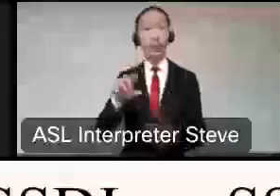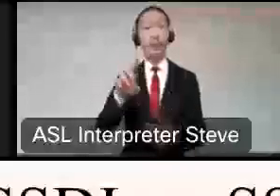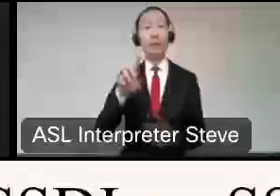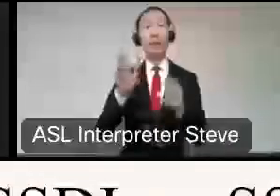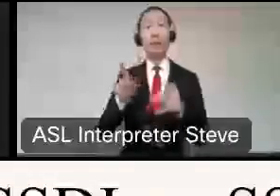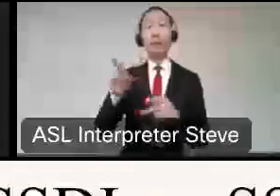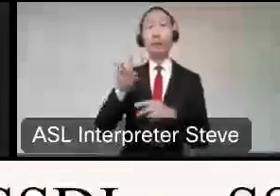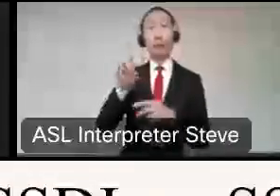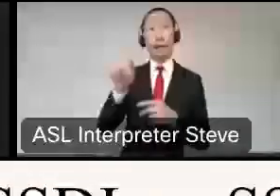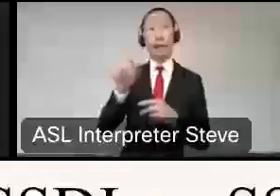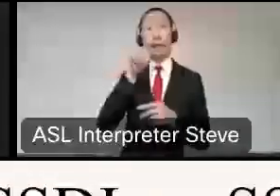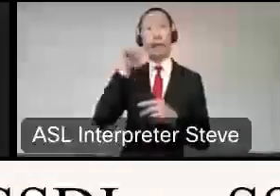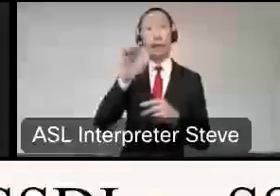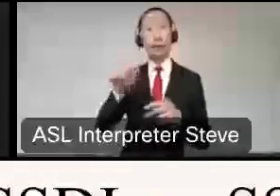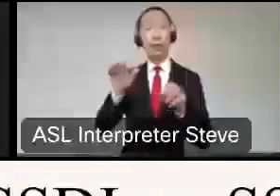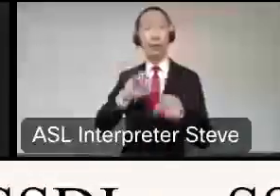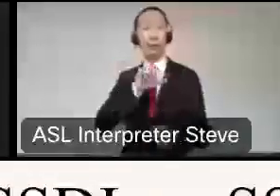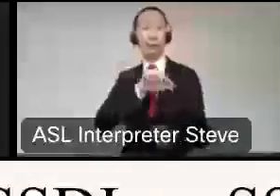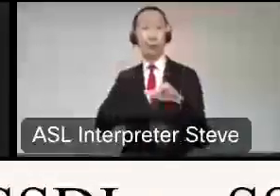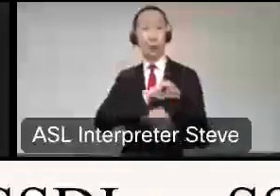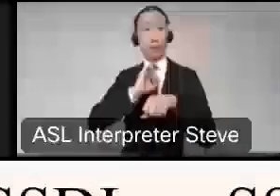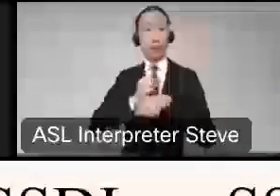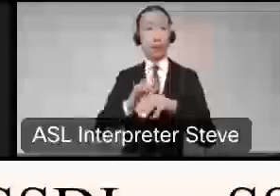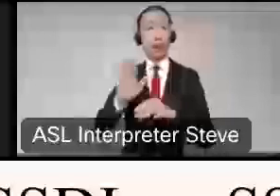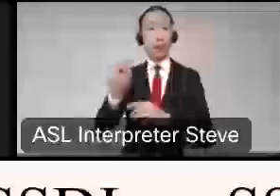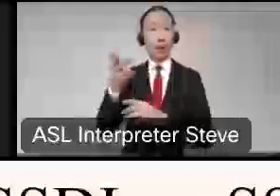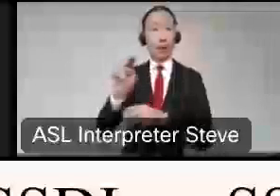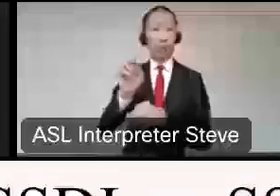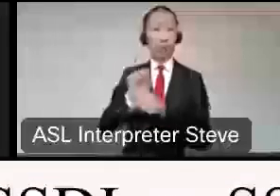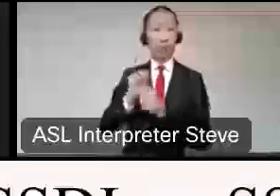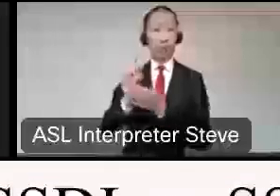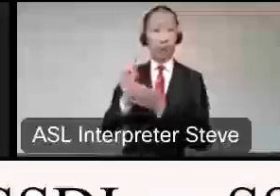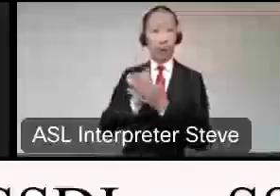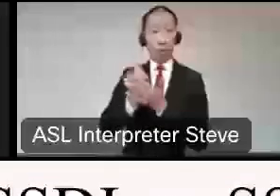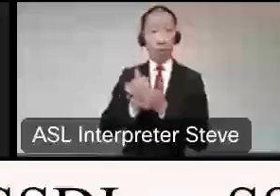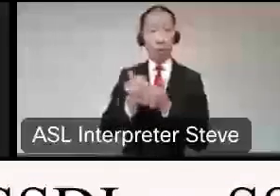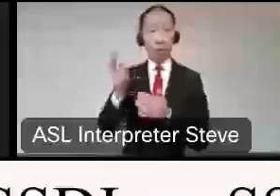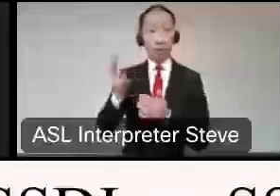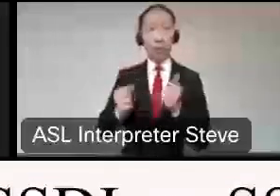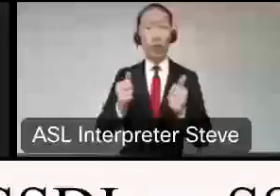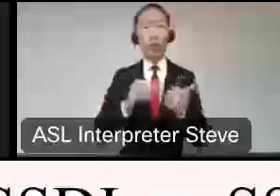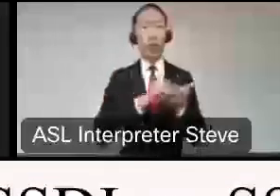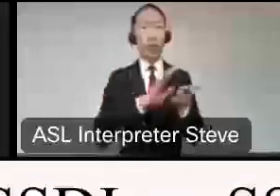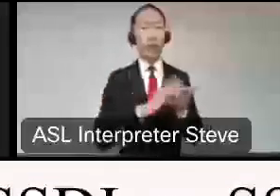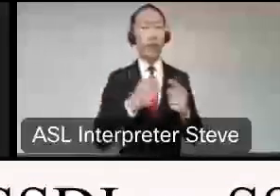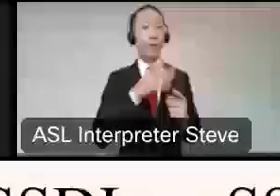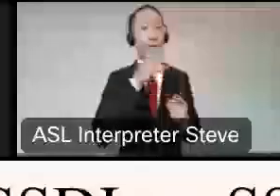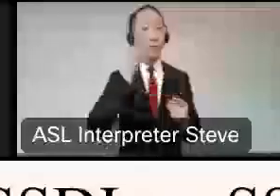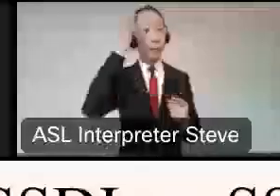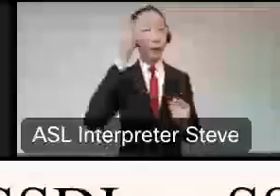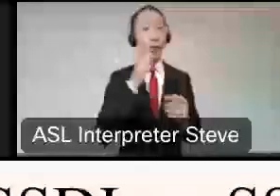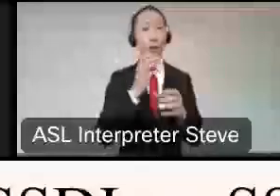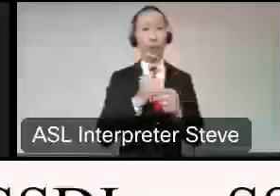adult child can either qualify based on their own work and earnings or on the record of a parent who receives